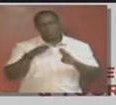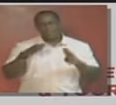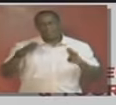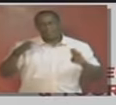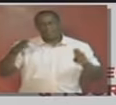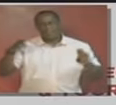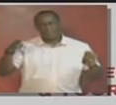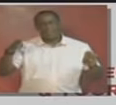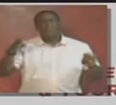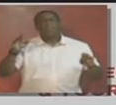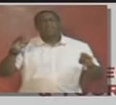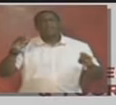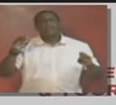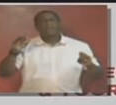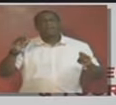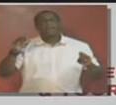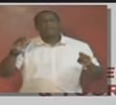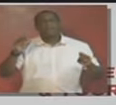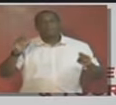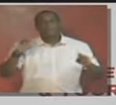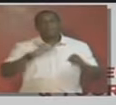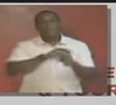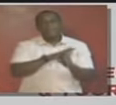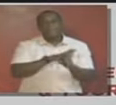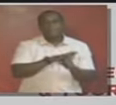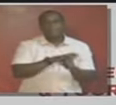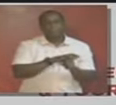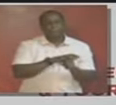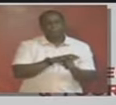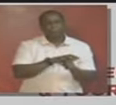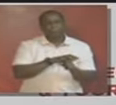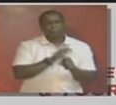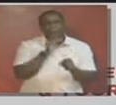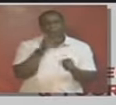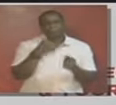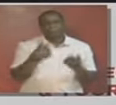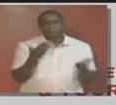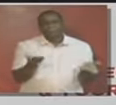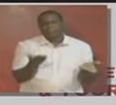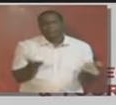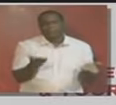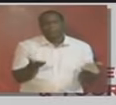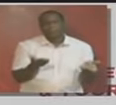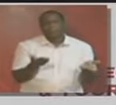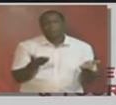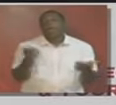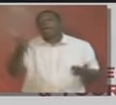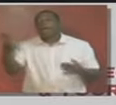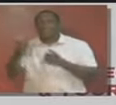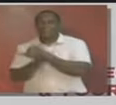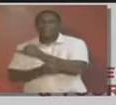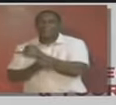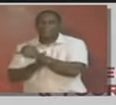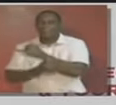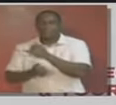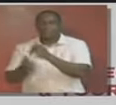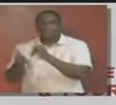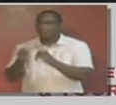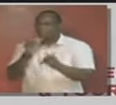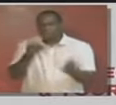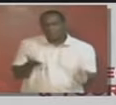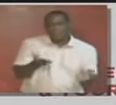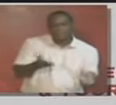in the population. That is, those variants that would have been termed as the UK variant or the Brazil variant or the South African